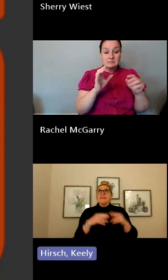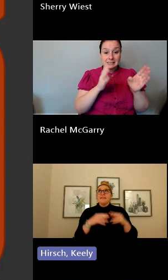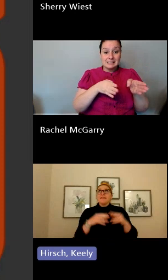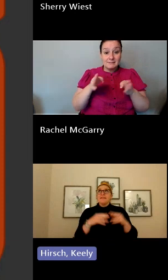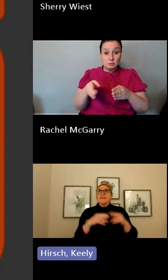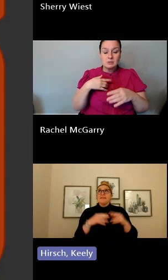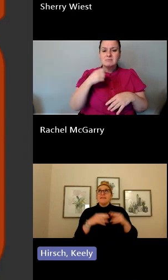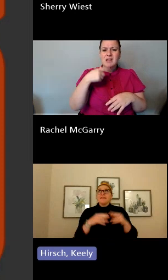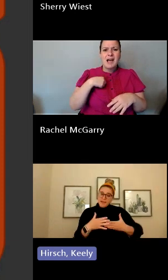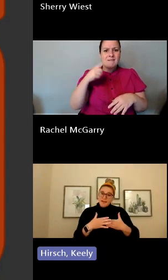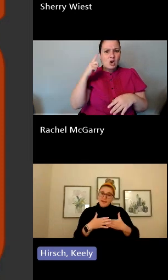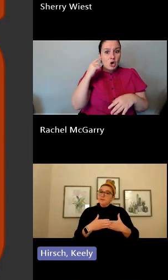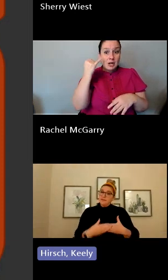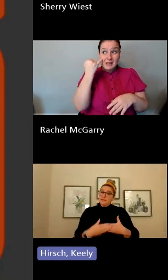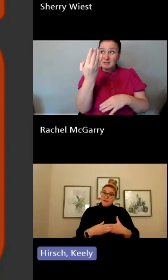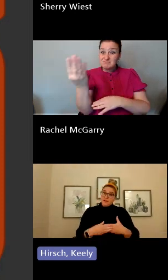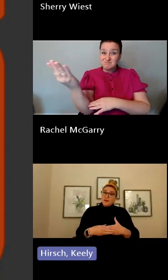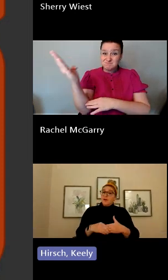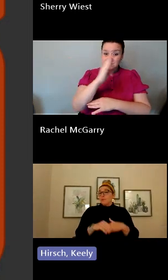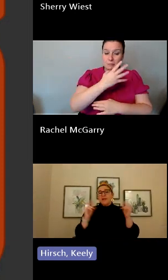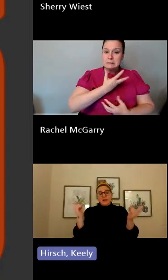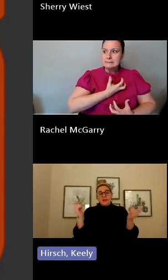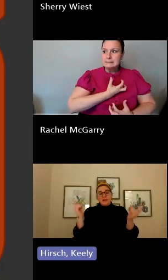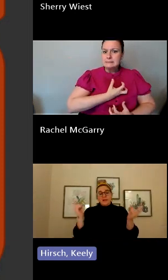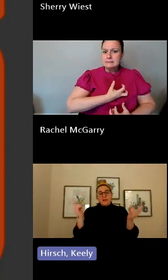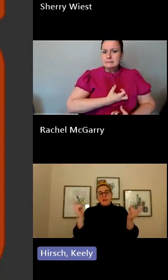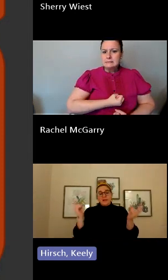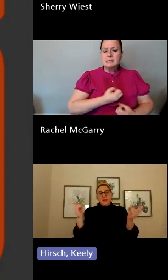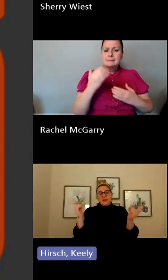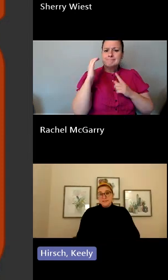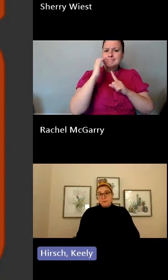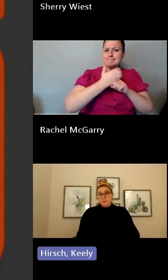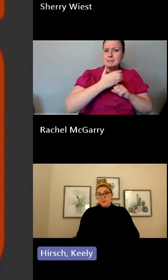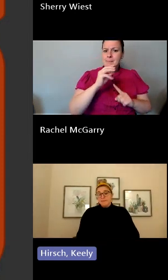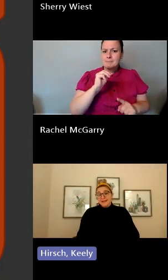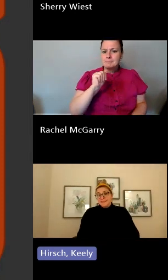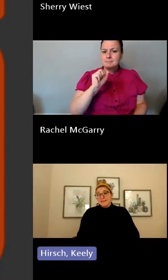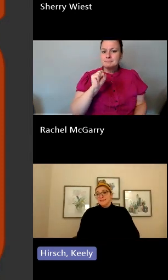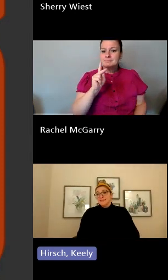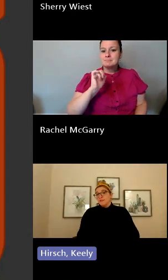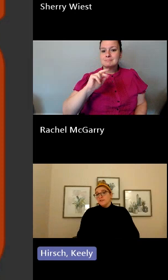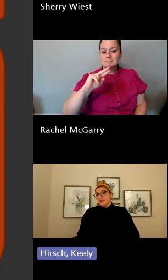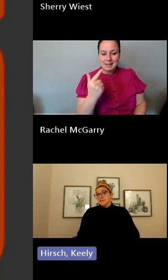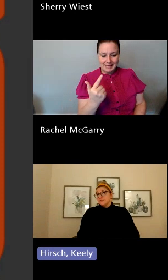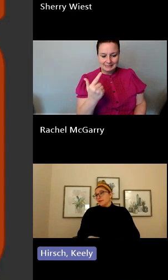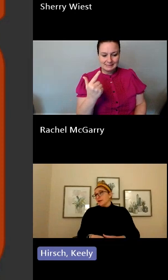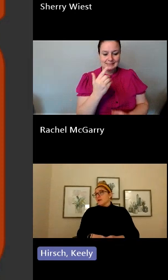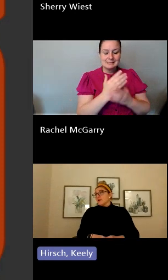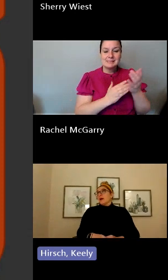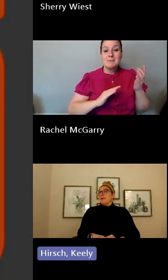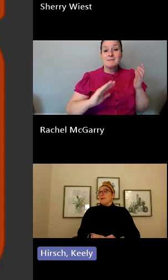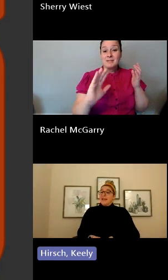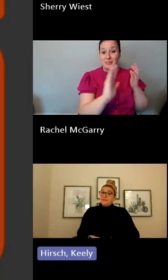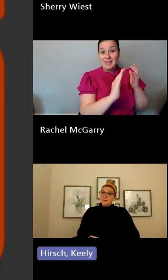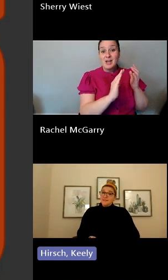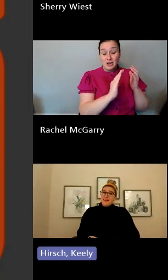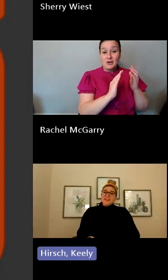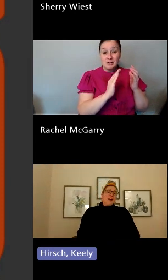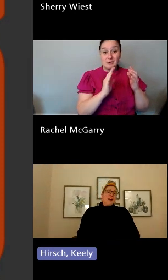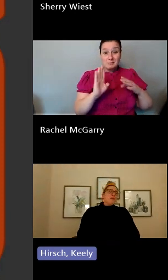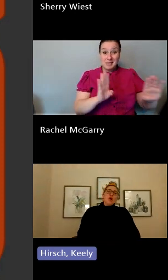of the day, if they've been hiding some of their, or we call it masking in the autism world, masking some of their